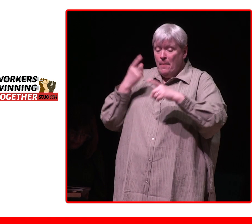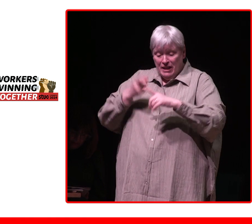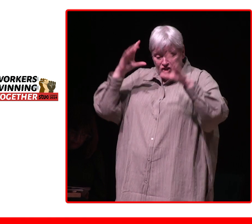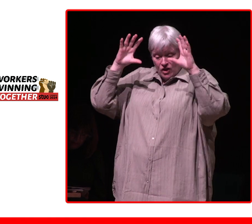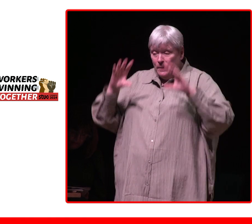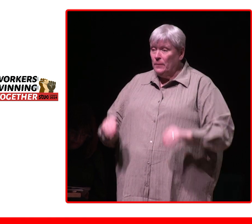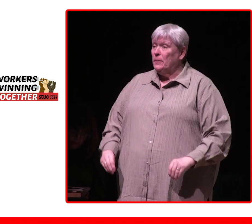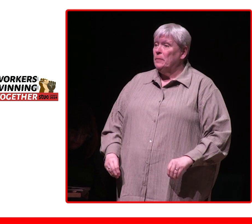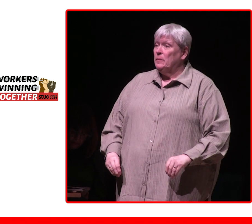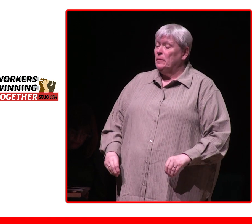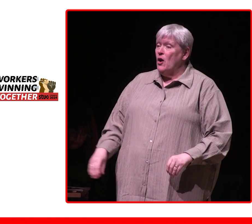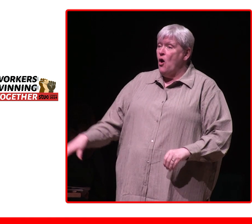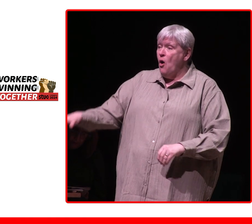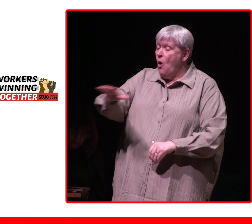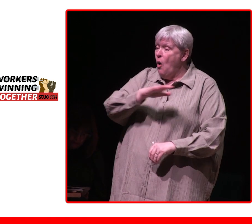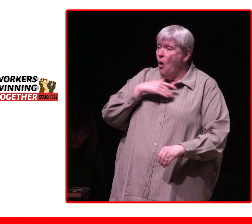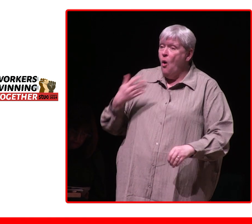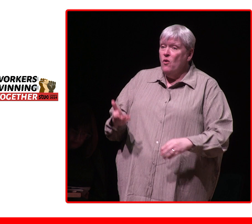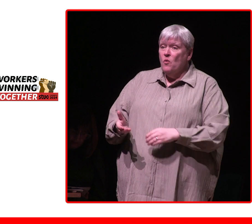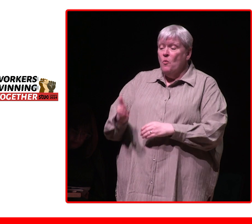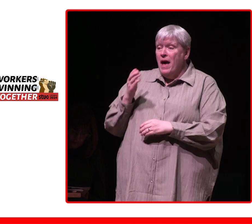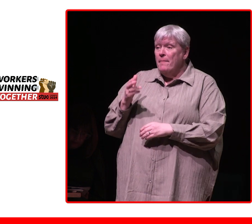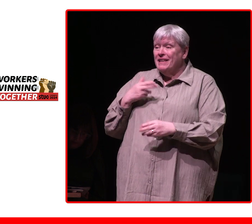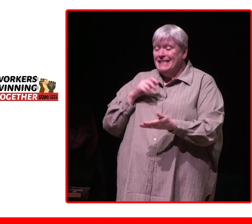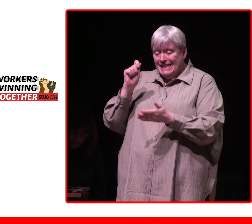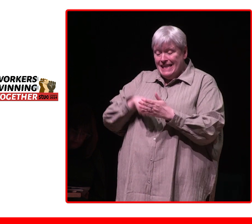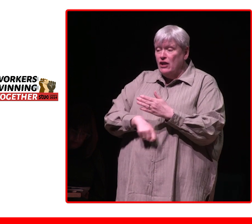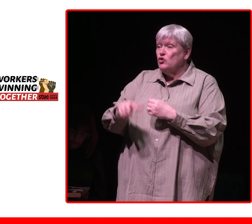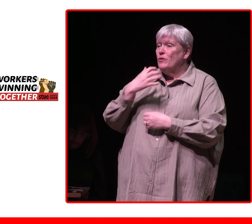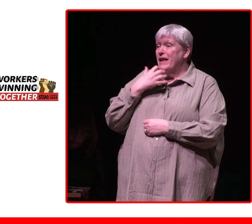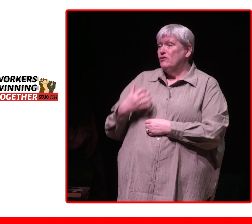the halting of all further weapons sales to Israel.